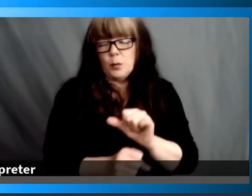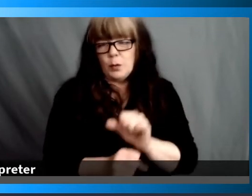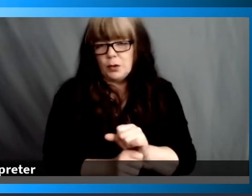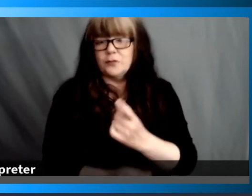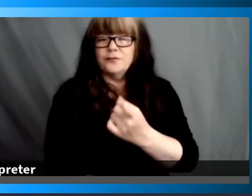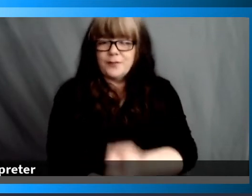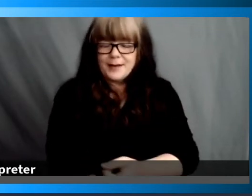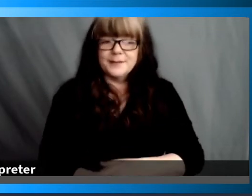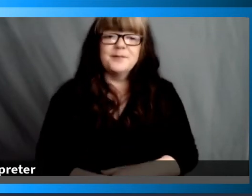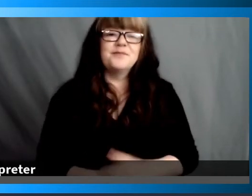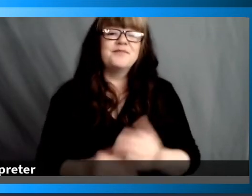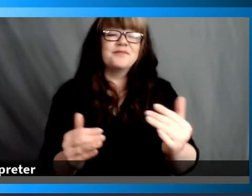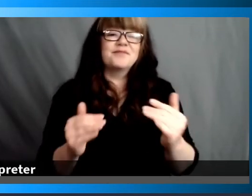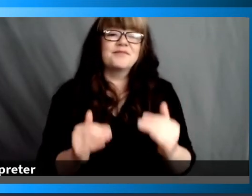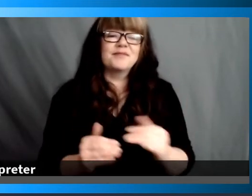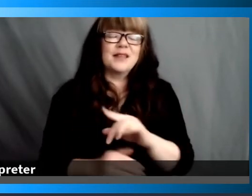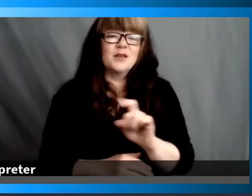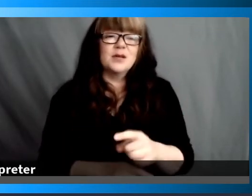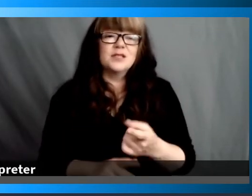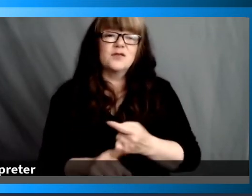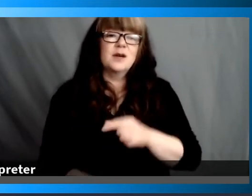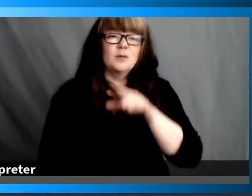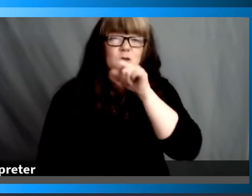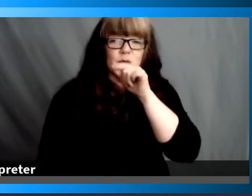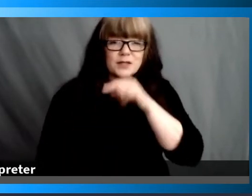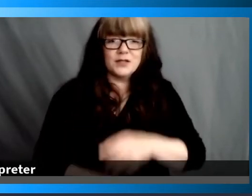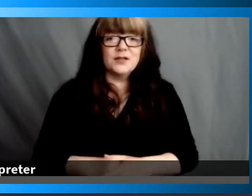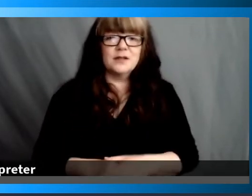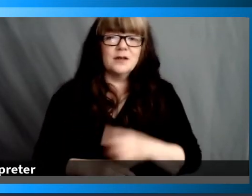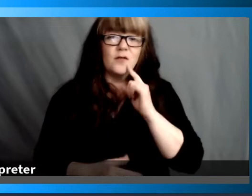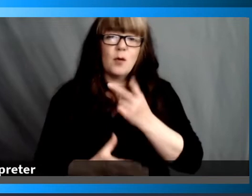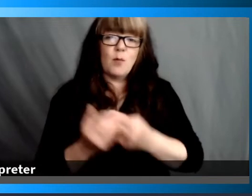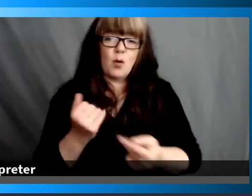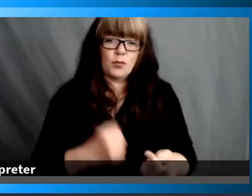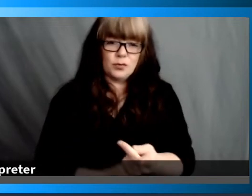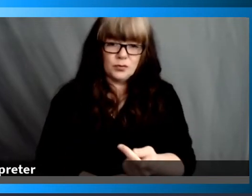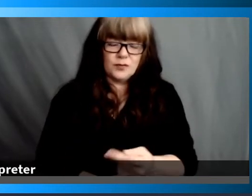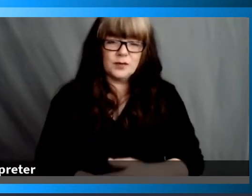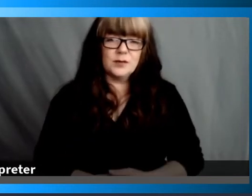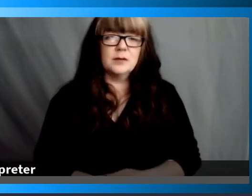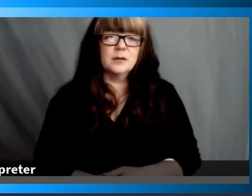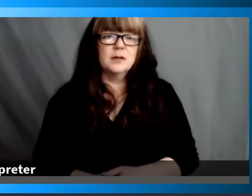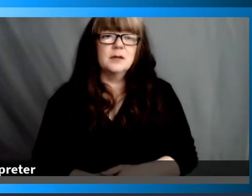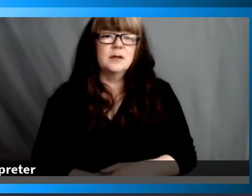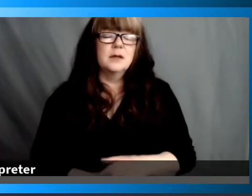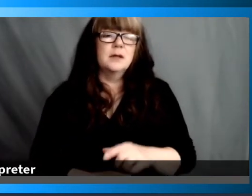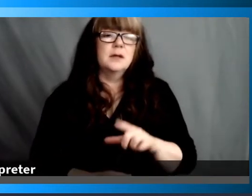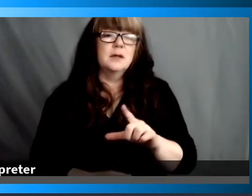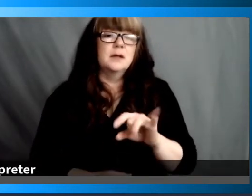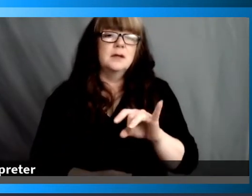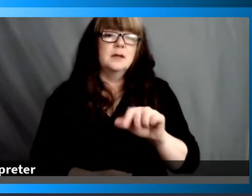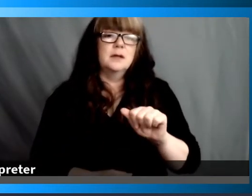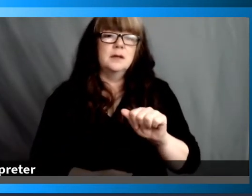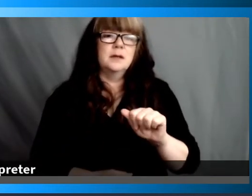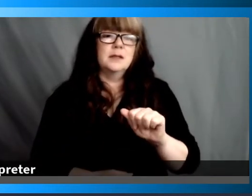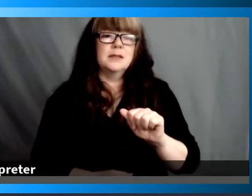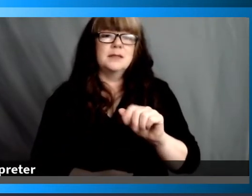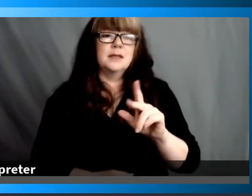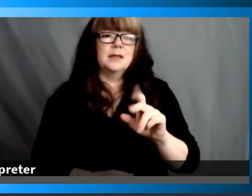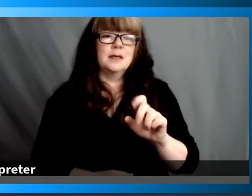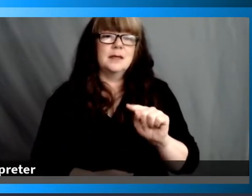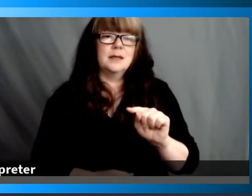So this next question is from Twitter. For the both of you, Lisa Caitlin from Twitter does not have an